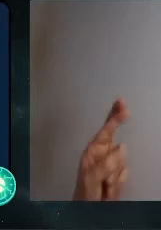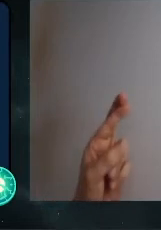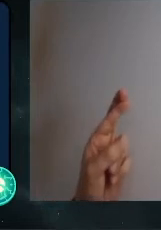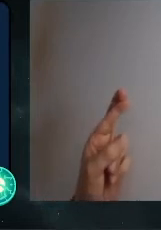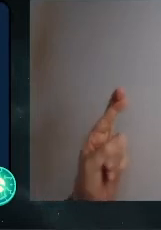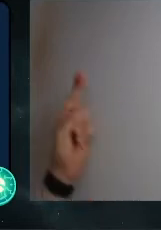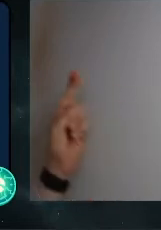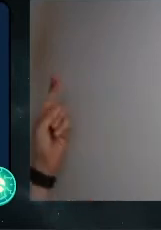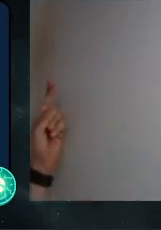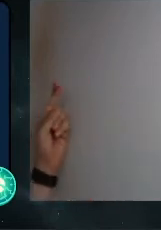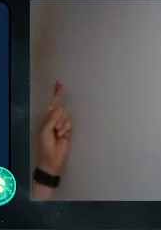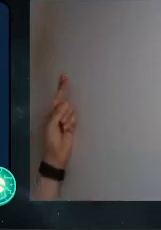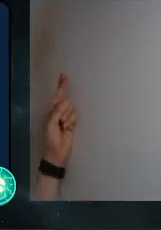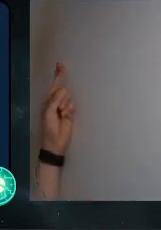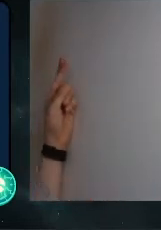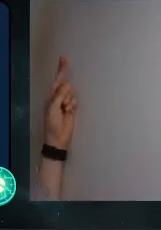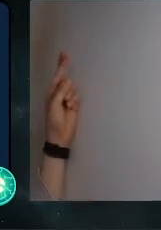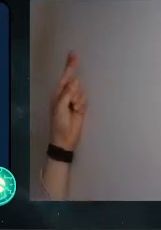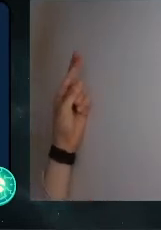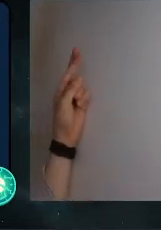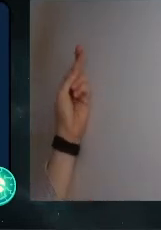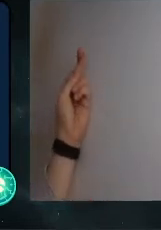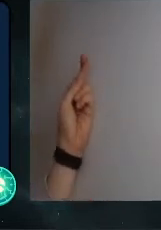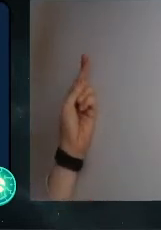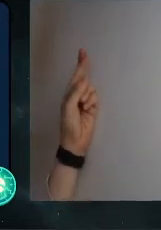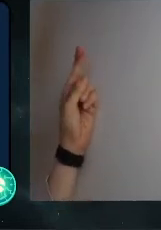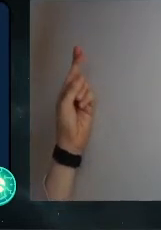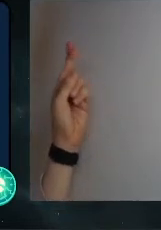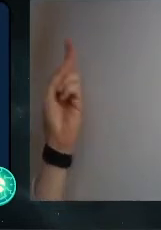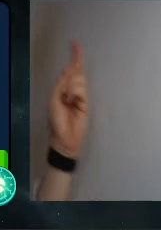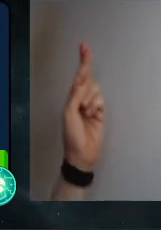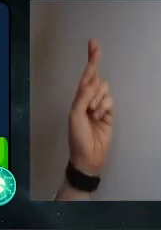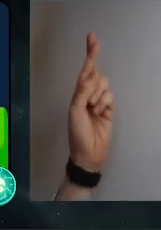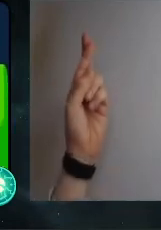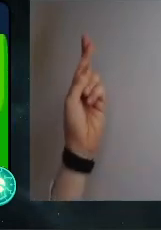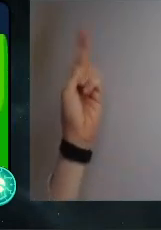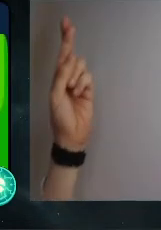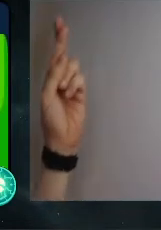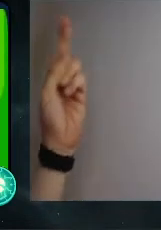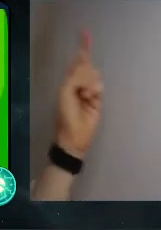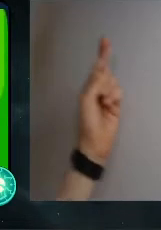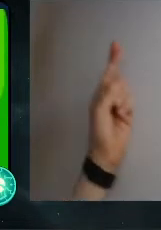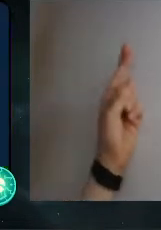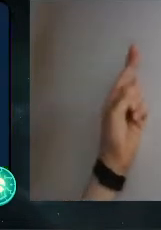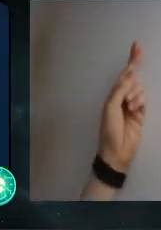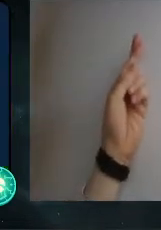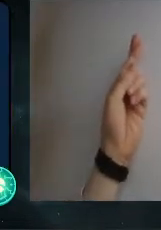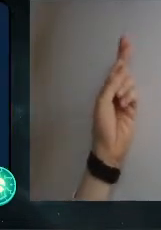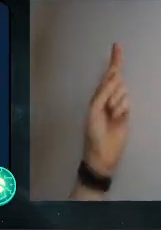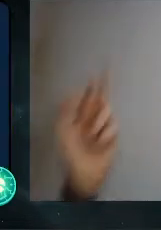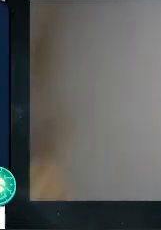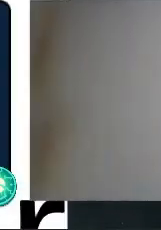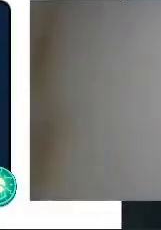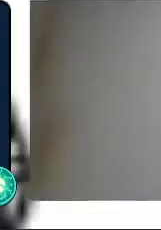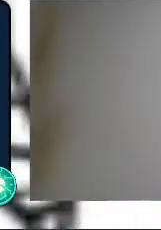required for the game was trained by me using multiple datasets from Kaggle. Models, graphics,